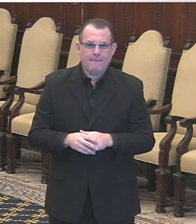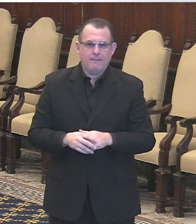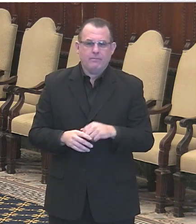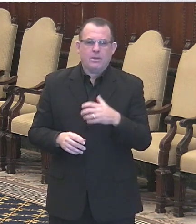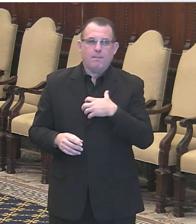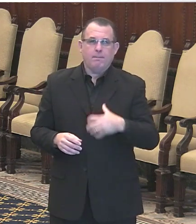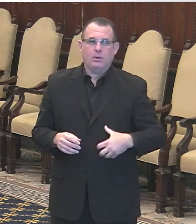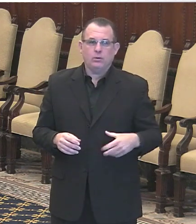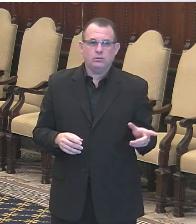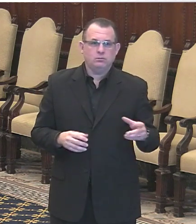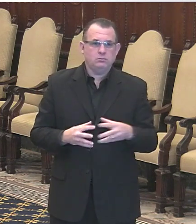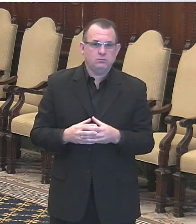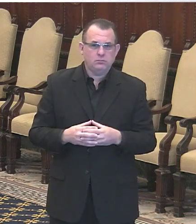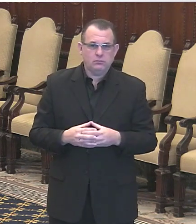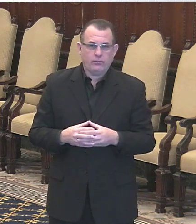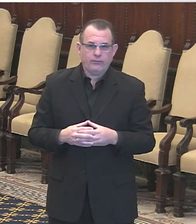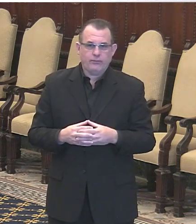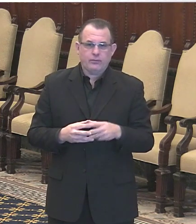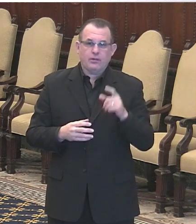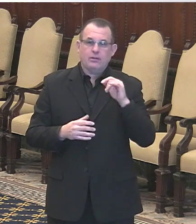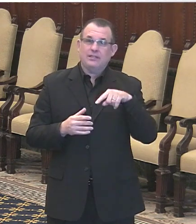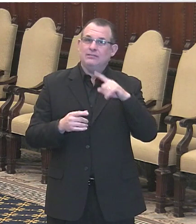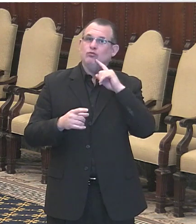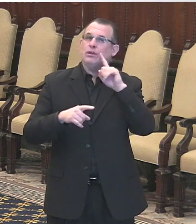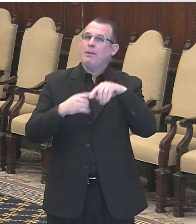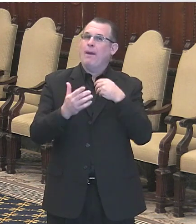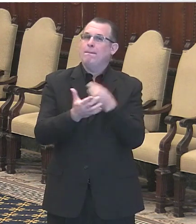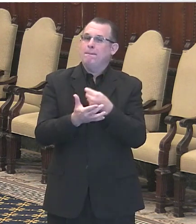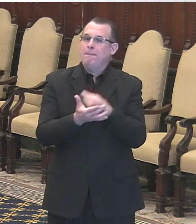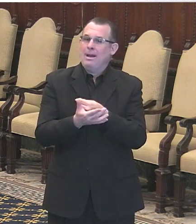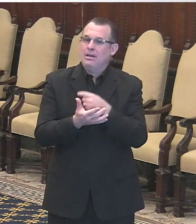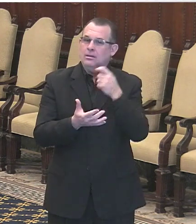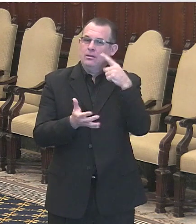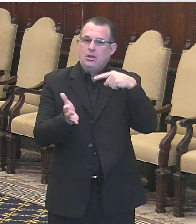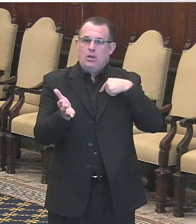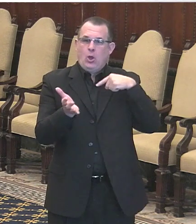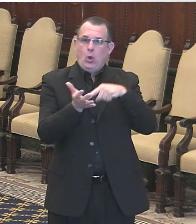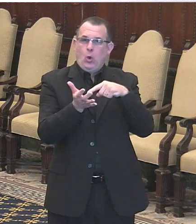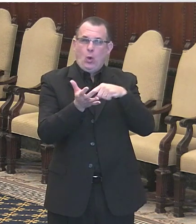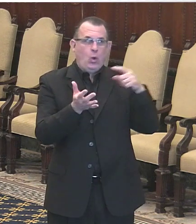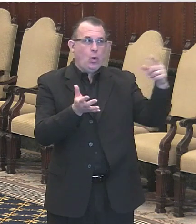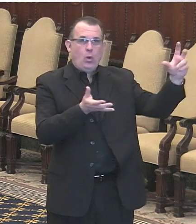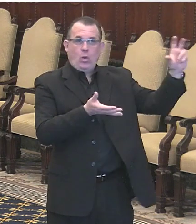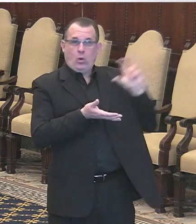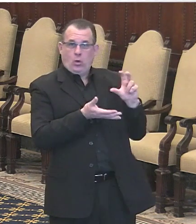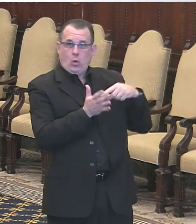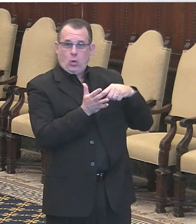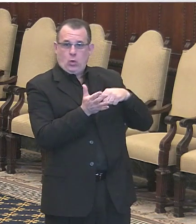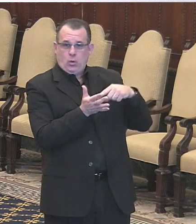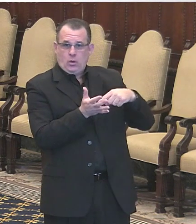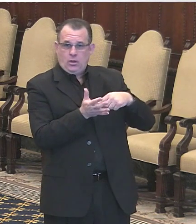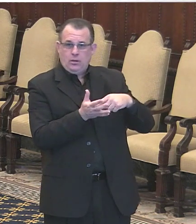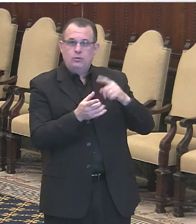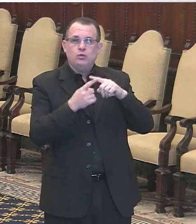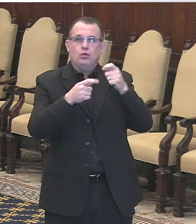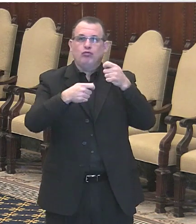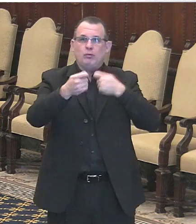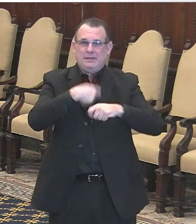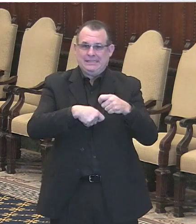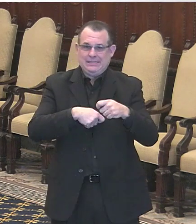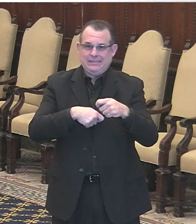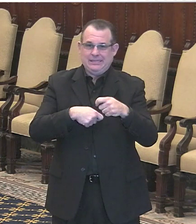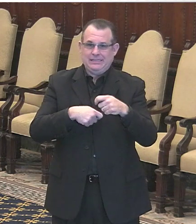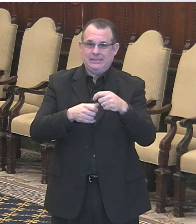about recovering money that's owed to us for money we put out and for the replacement of dollars that, not